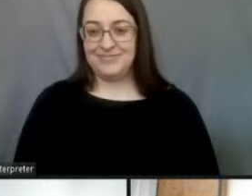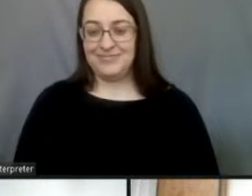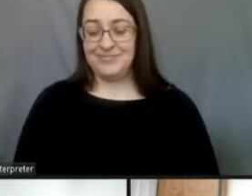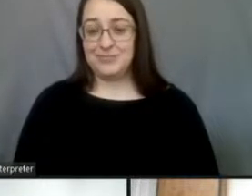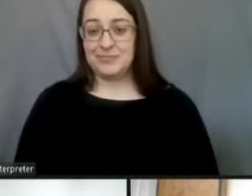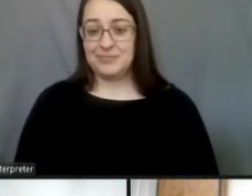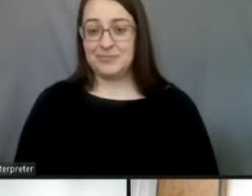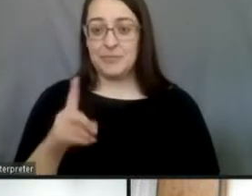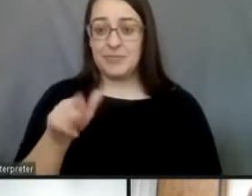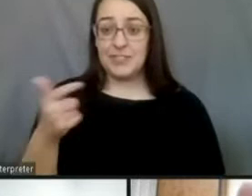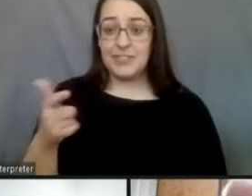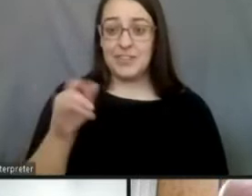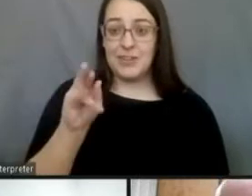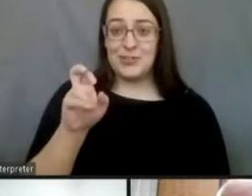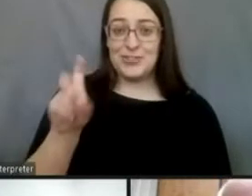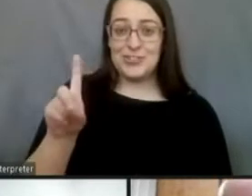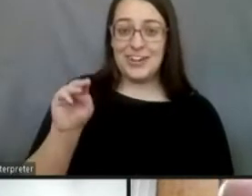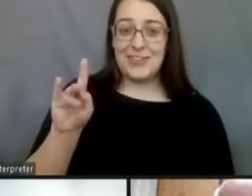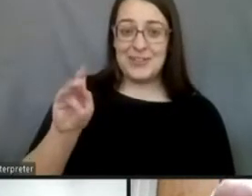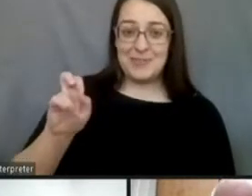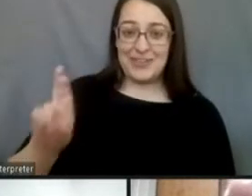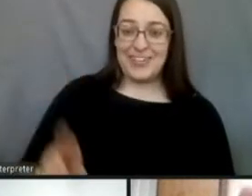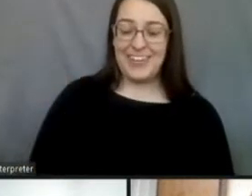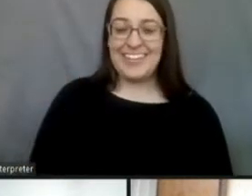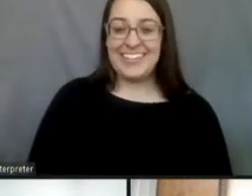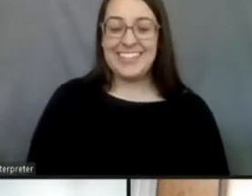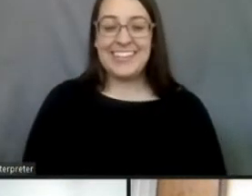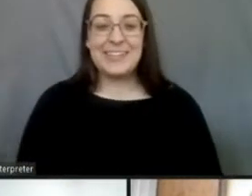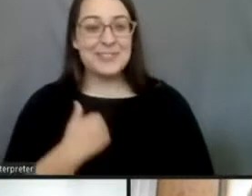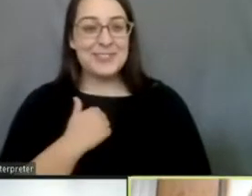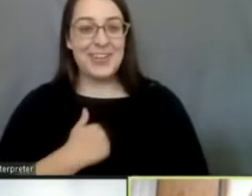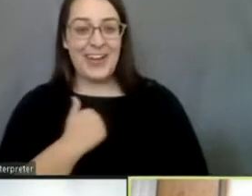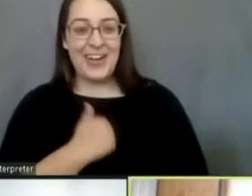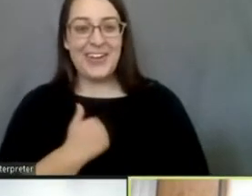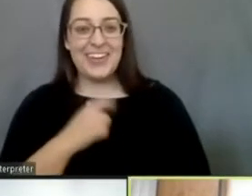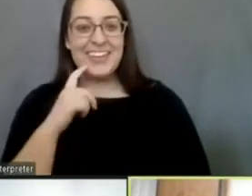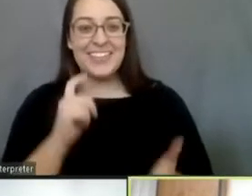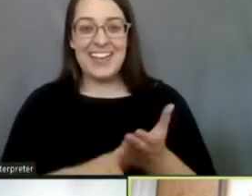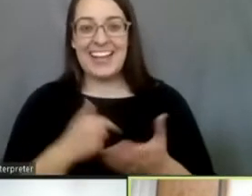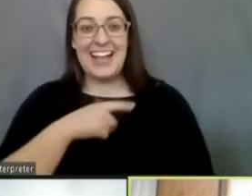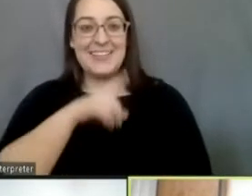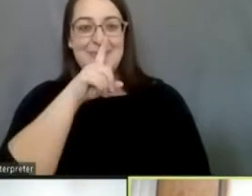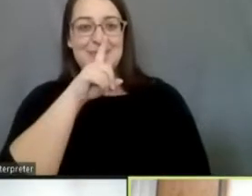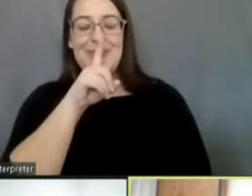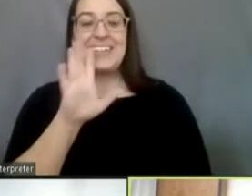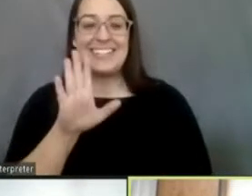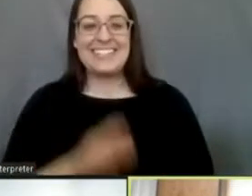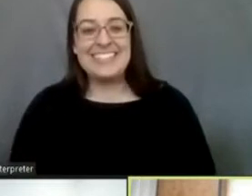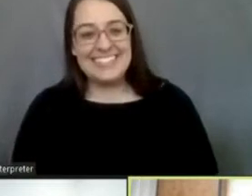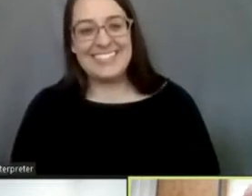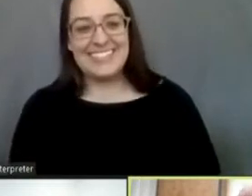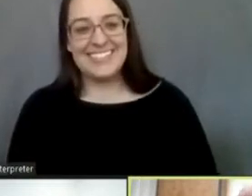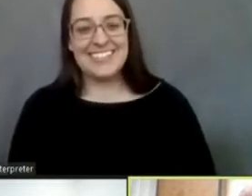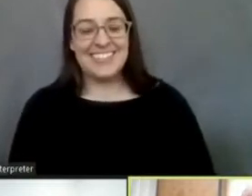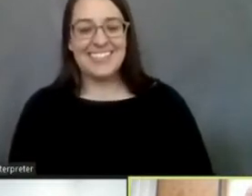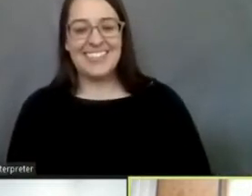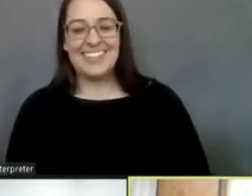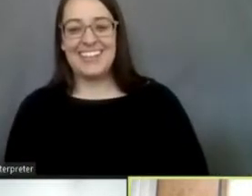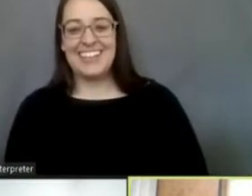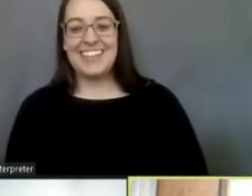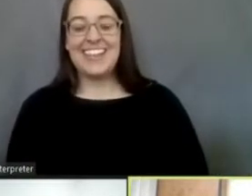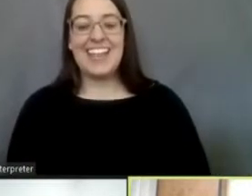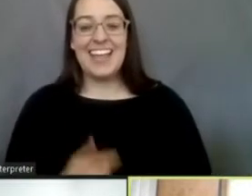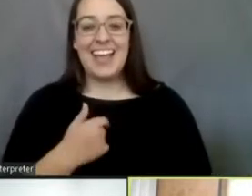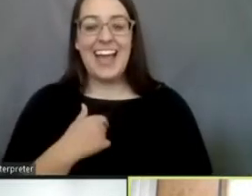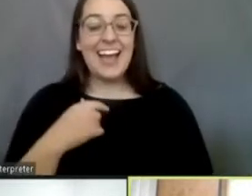You want to go to City Manager Jared Miller. Mr. Miller, how are you? Recognize that I was muted. Thank you, Dave. How are you?